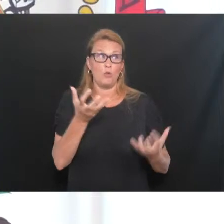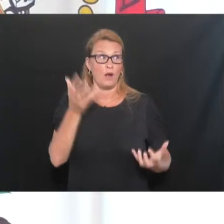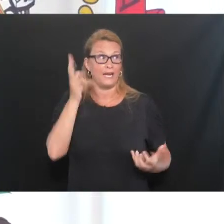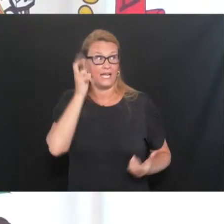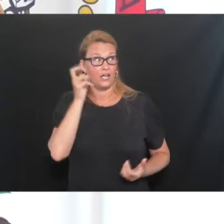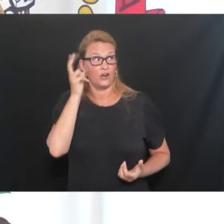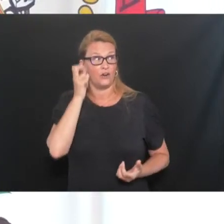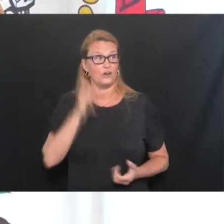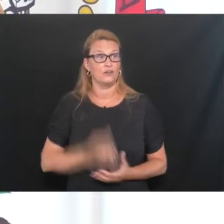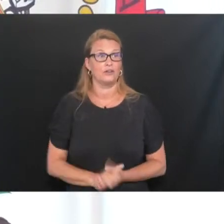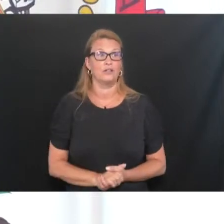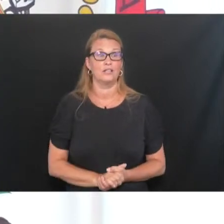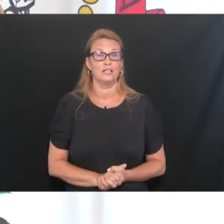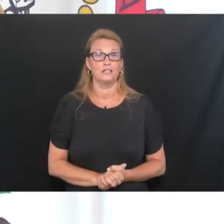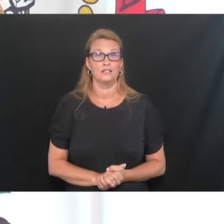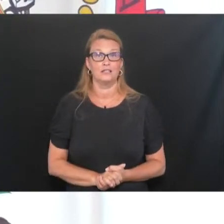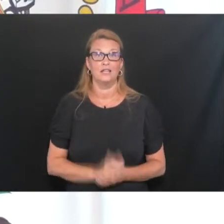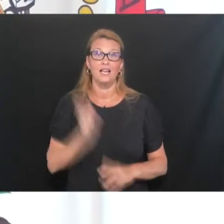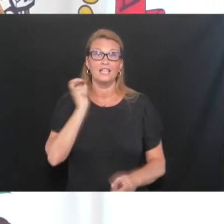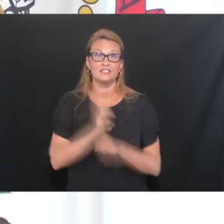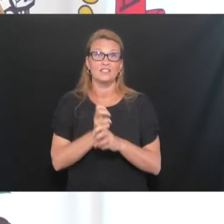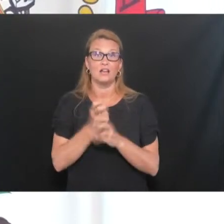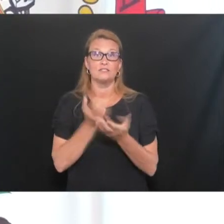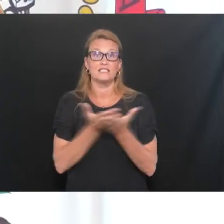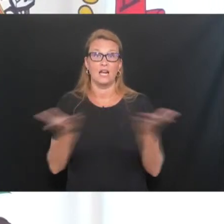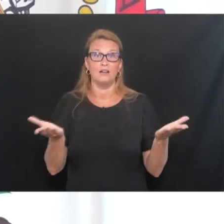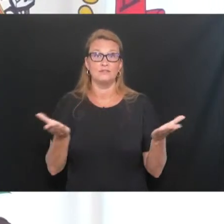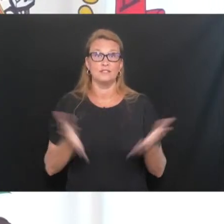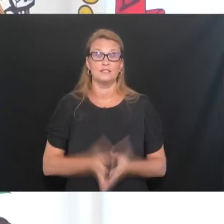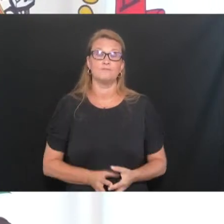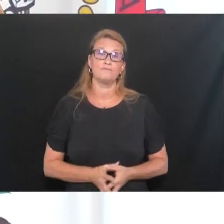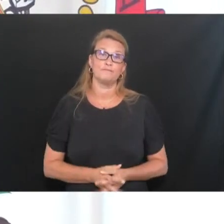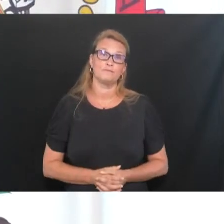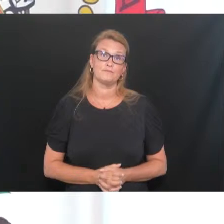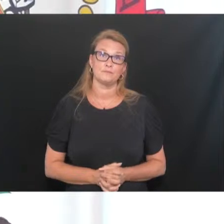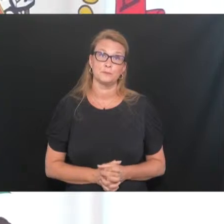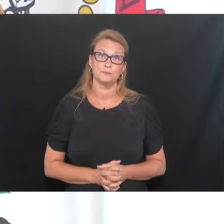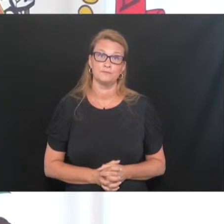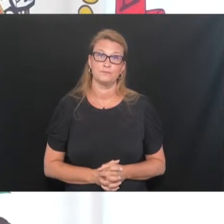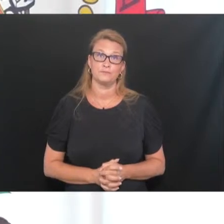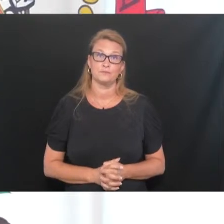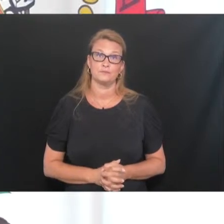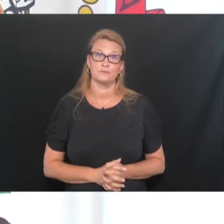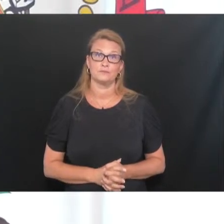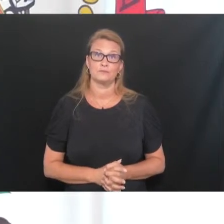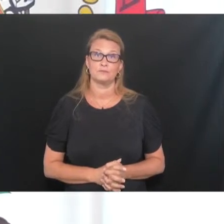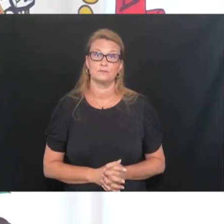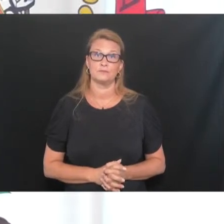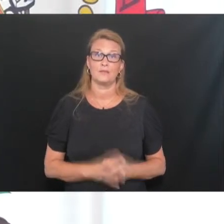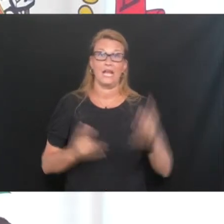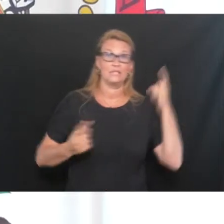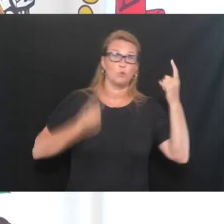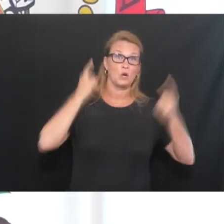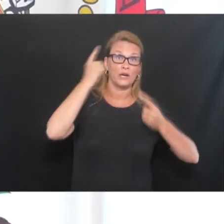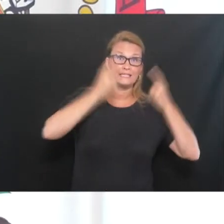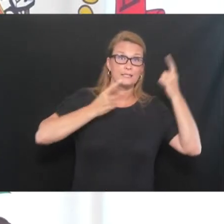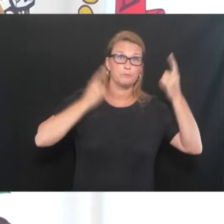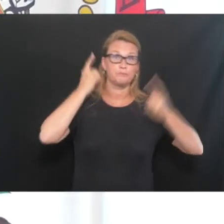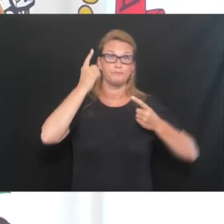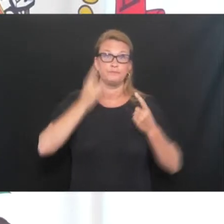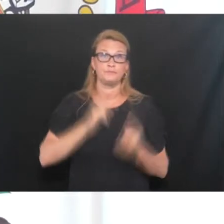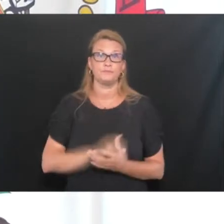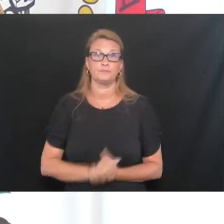It's tough stuff. It's just plain tough stuff, and it's worrisome, and